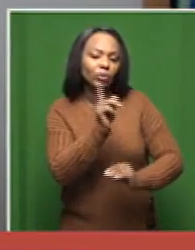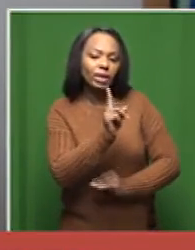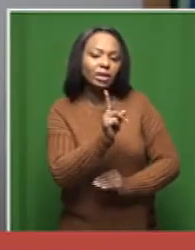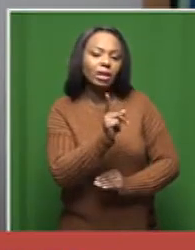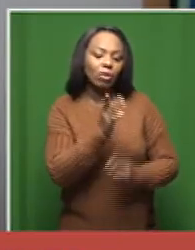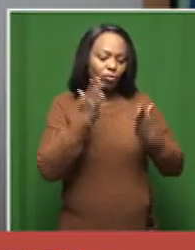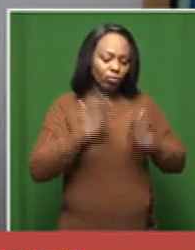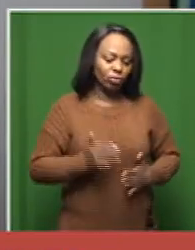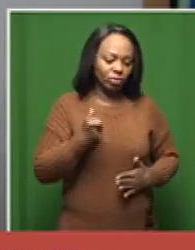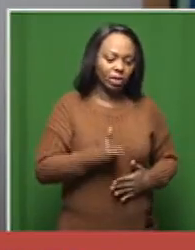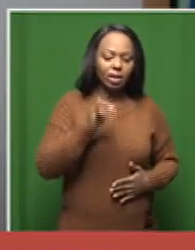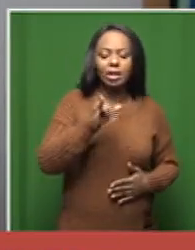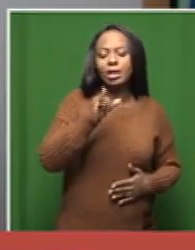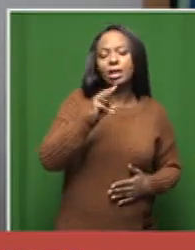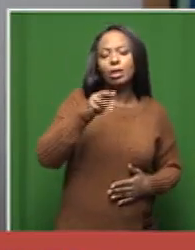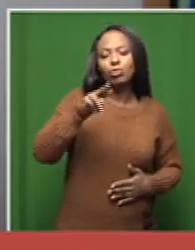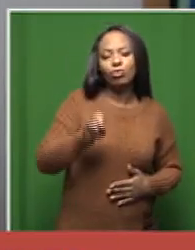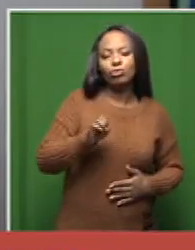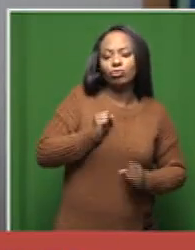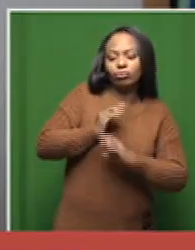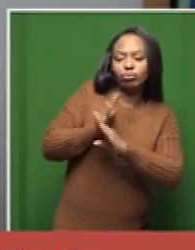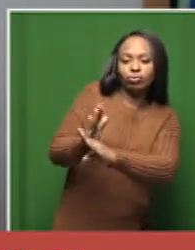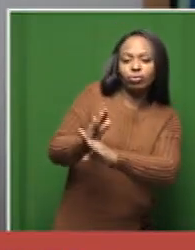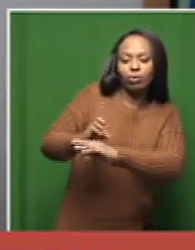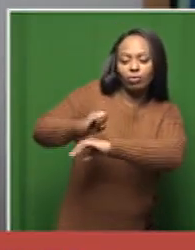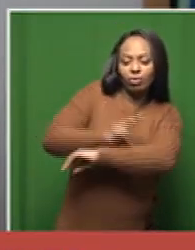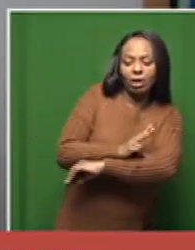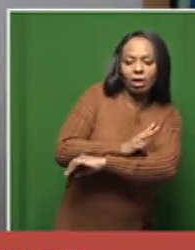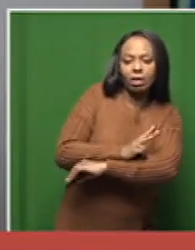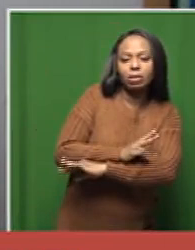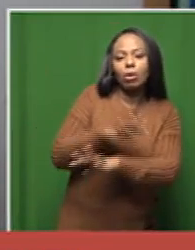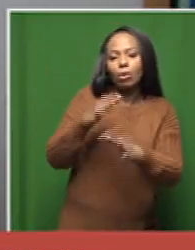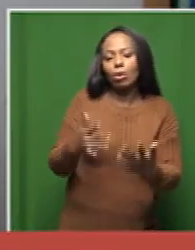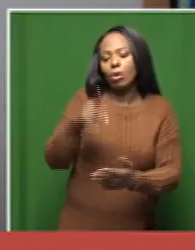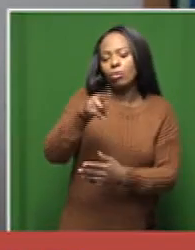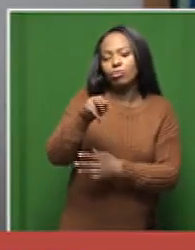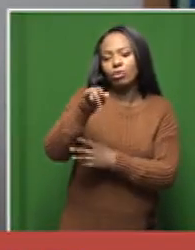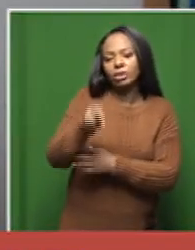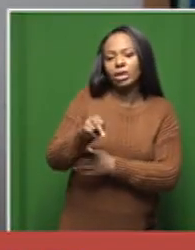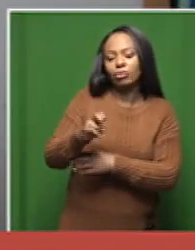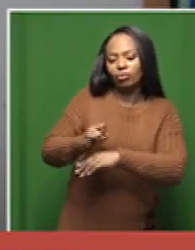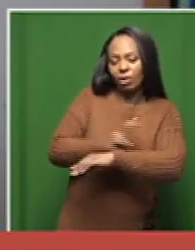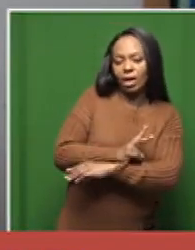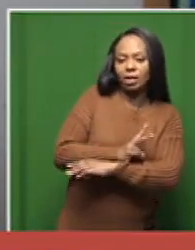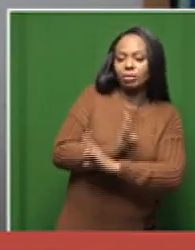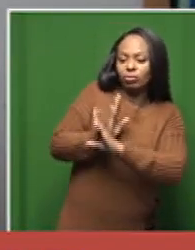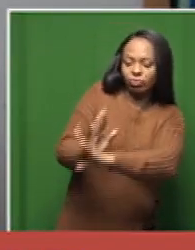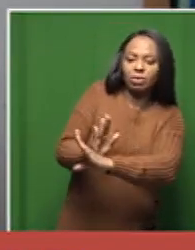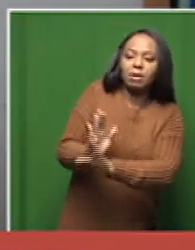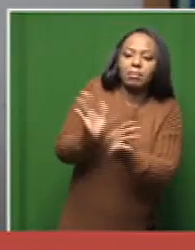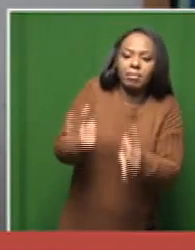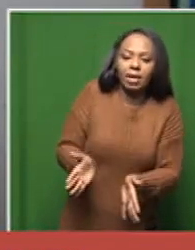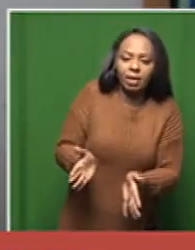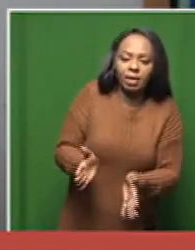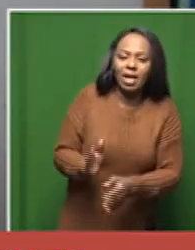system against that particular virus or particular protein of the virus, the spike protein, and nothing else. So it's got